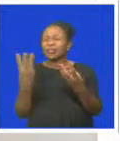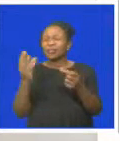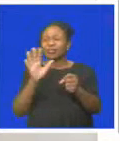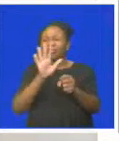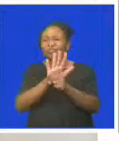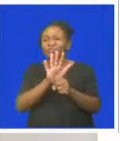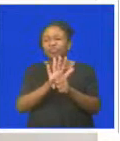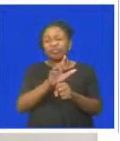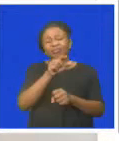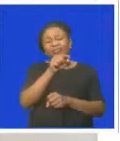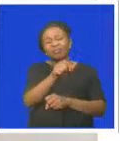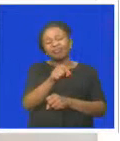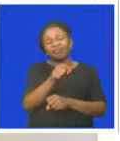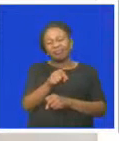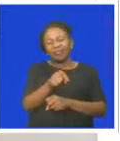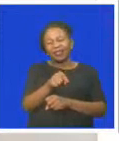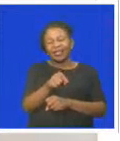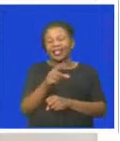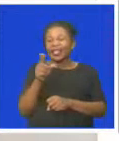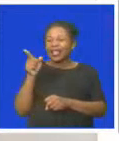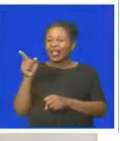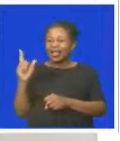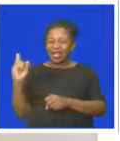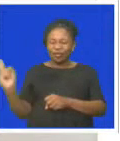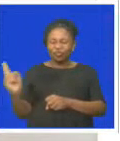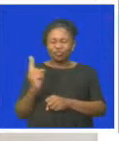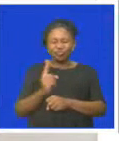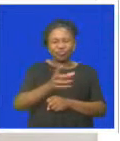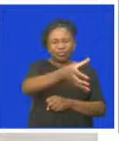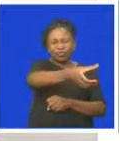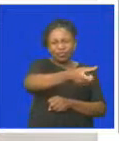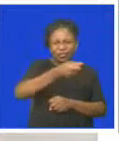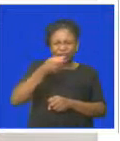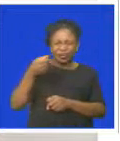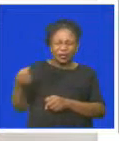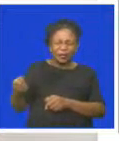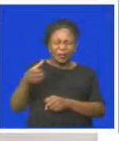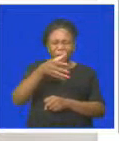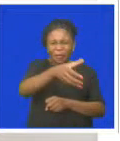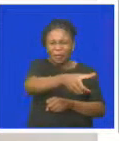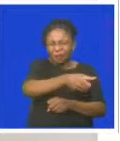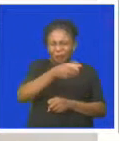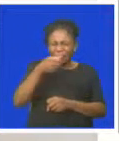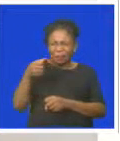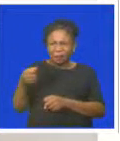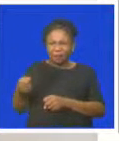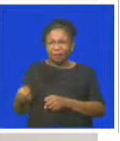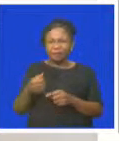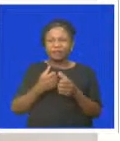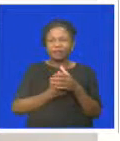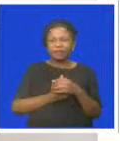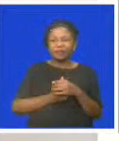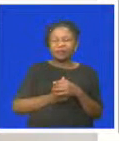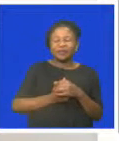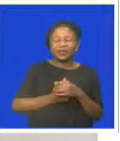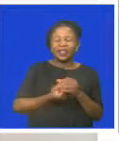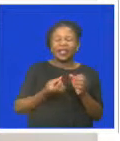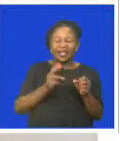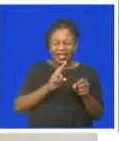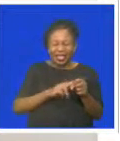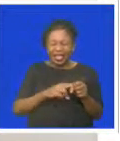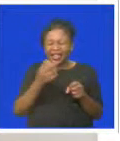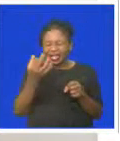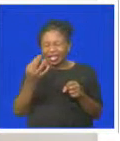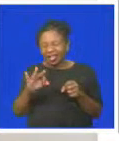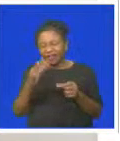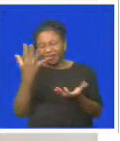we used to call firefighters. They also help in emergencies